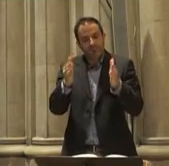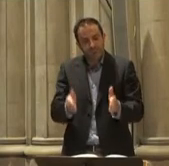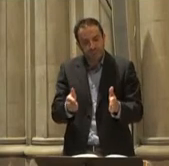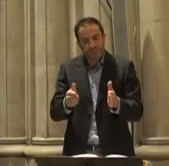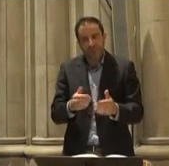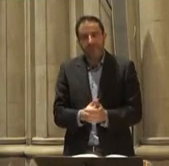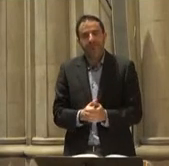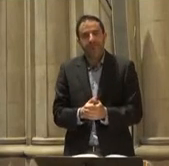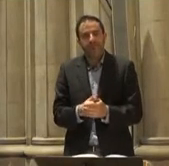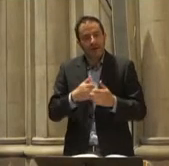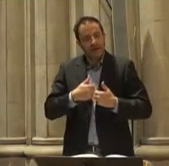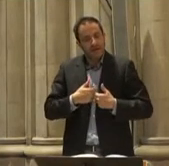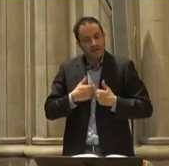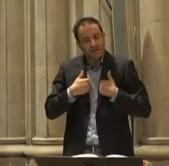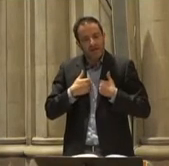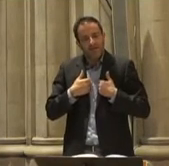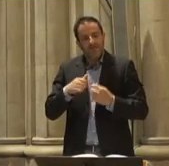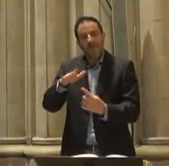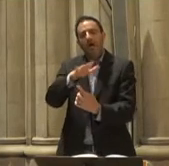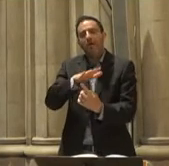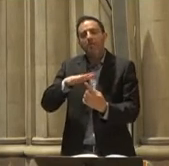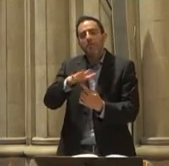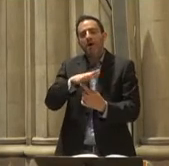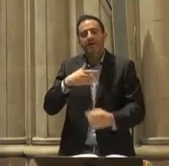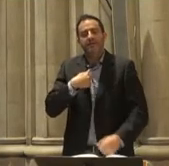dwelling among us.